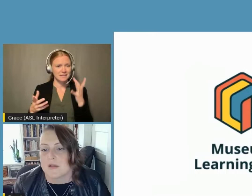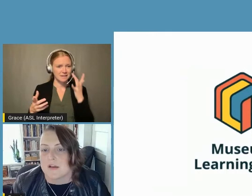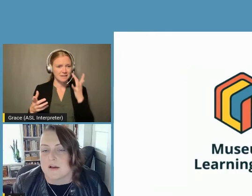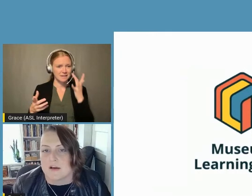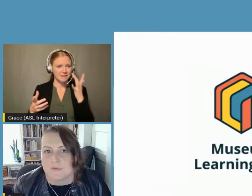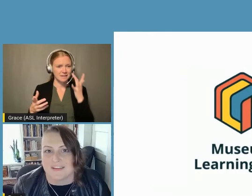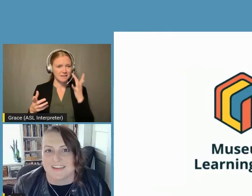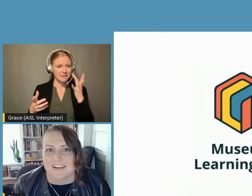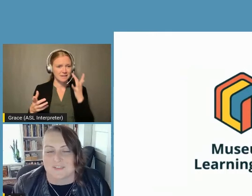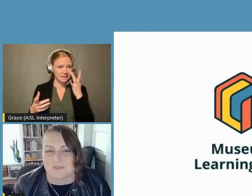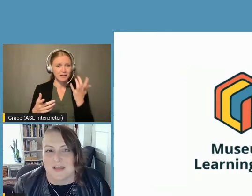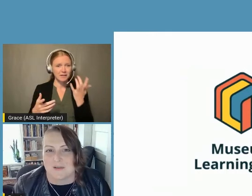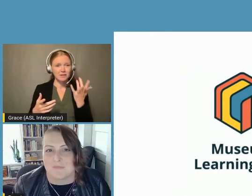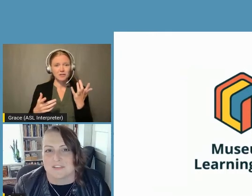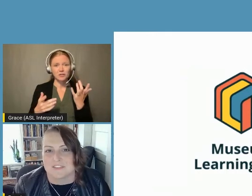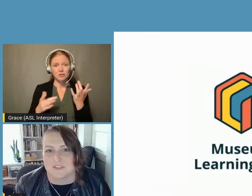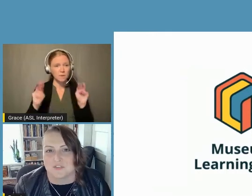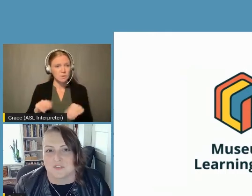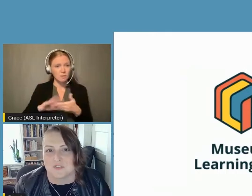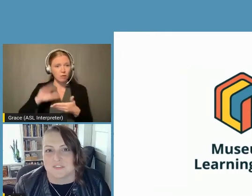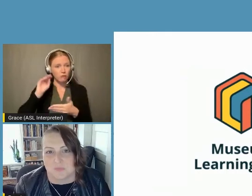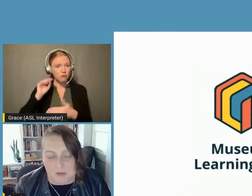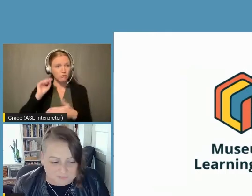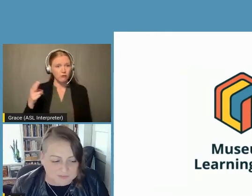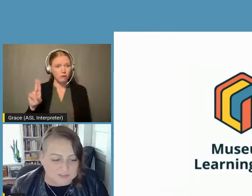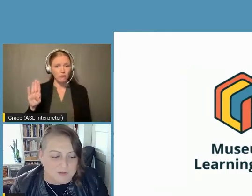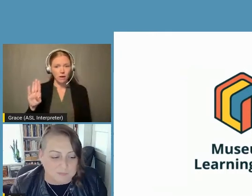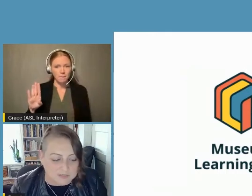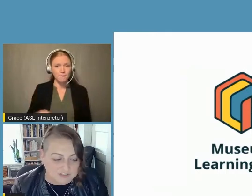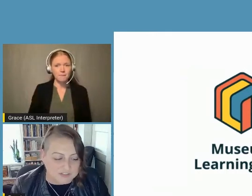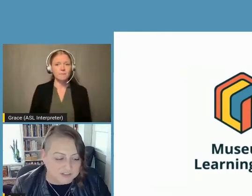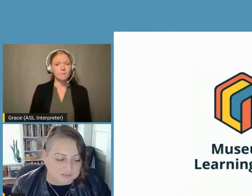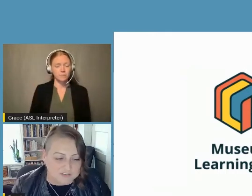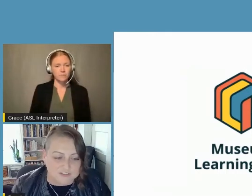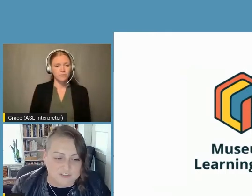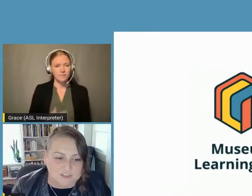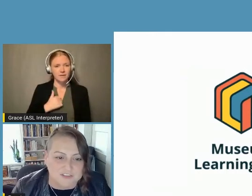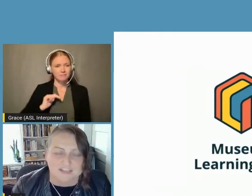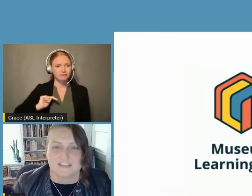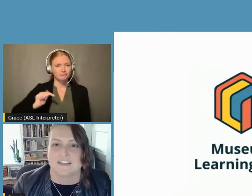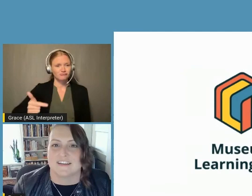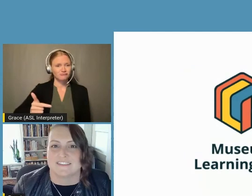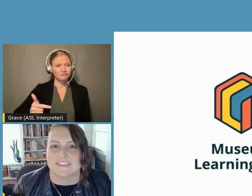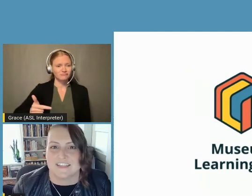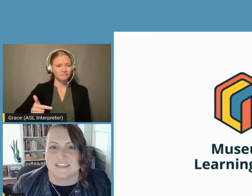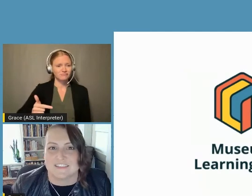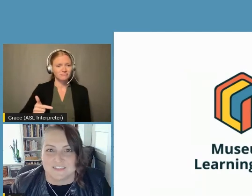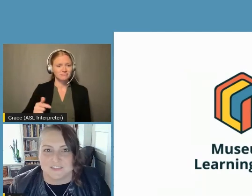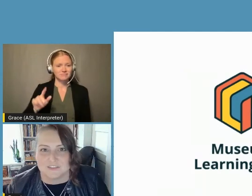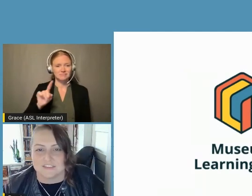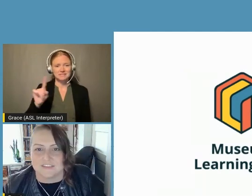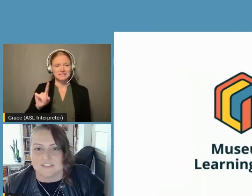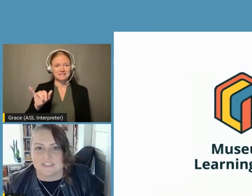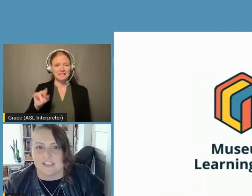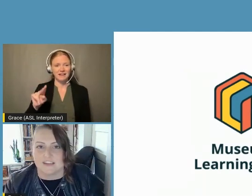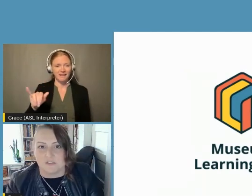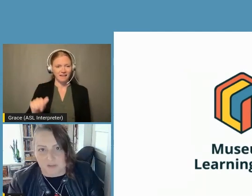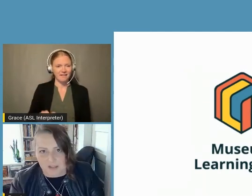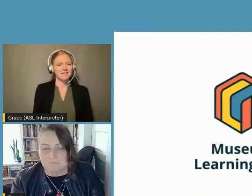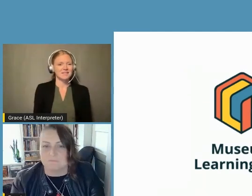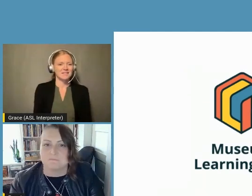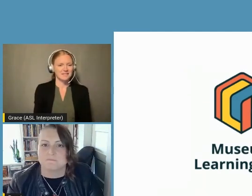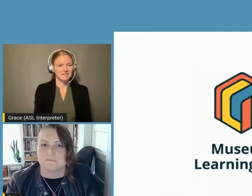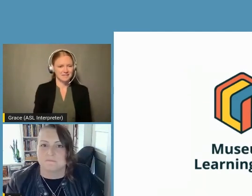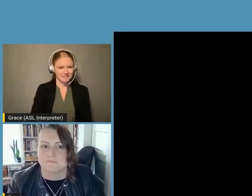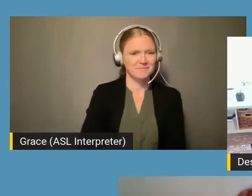Hub and connect with them on social as well. So I'm going to turn it over to Zinnia to facilitate